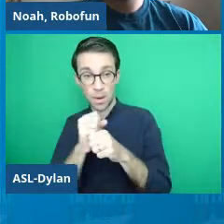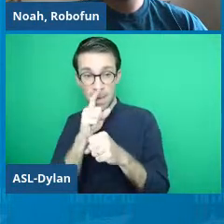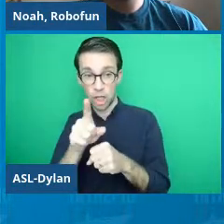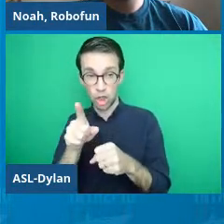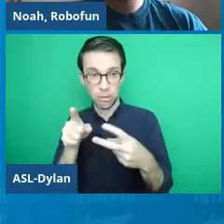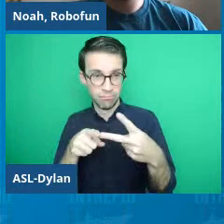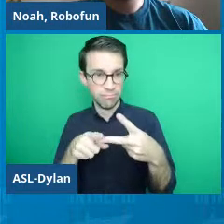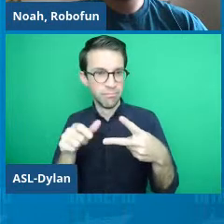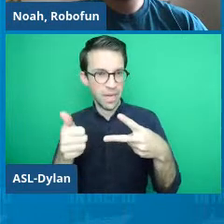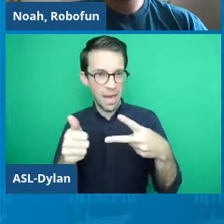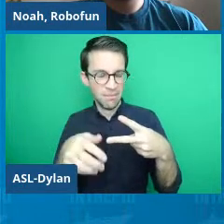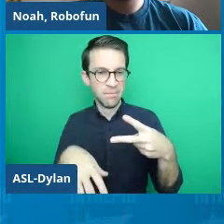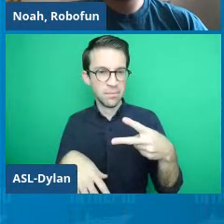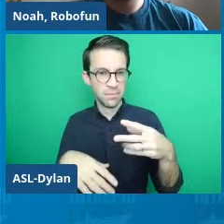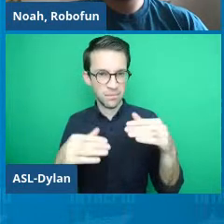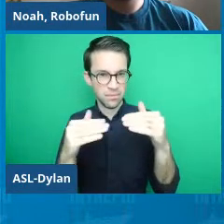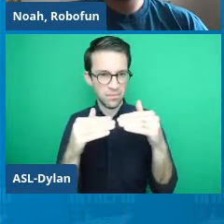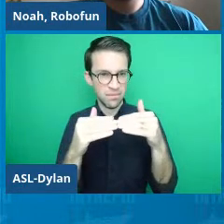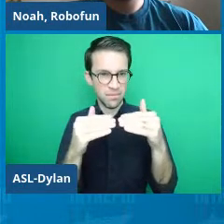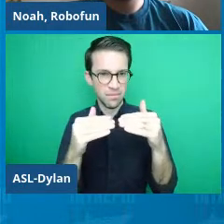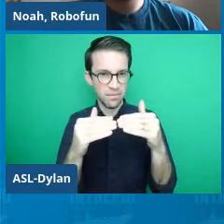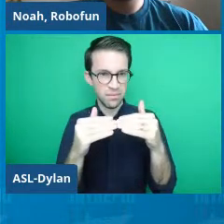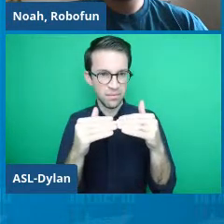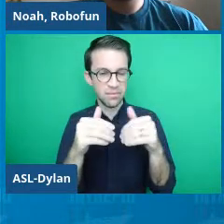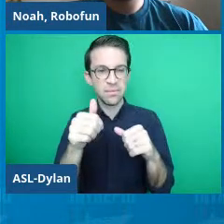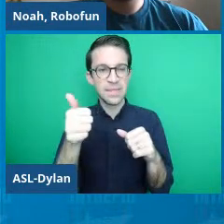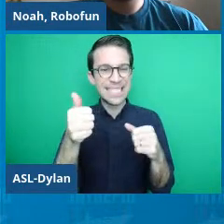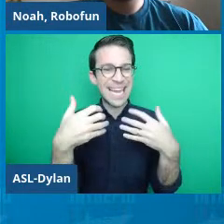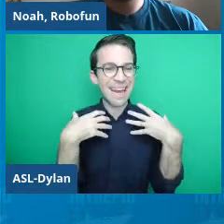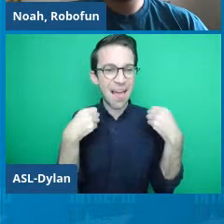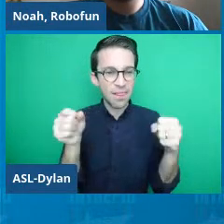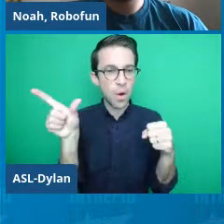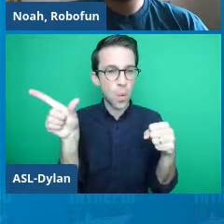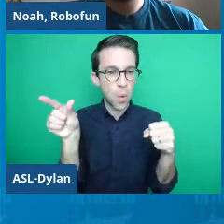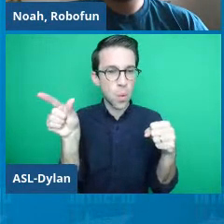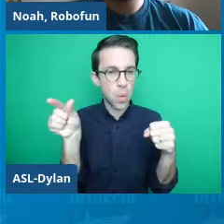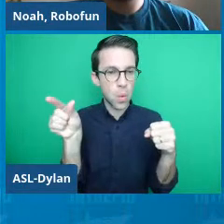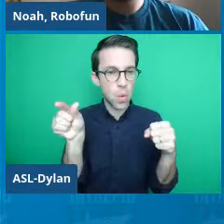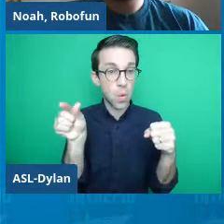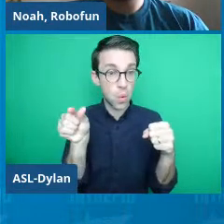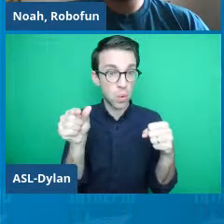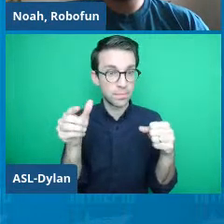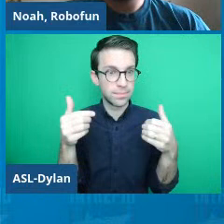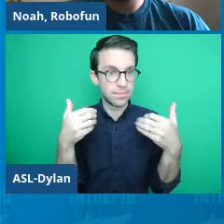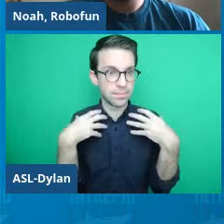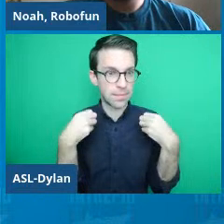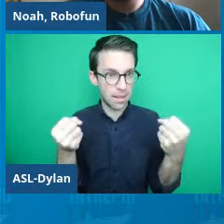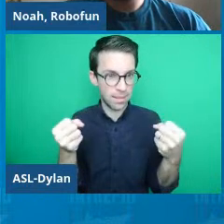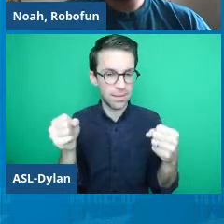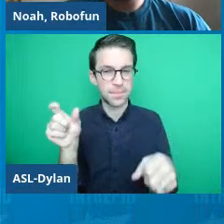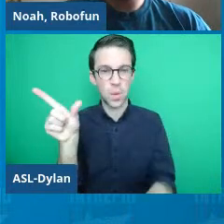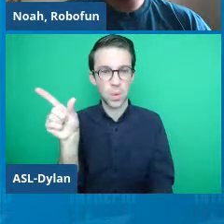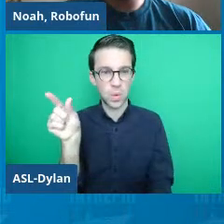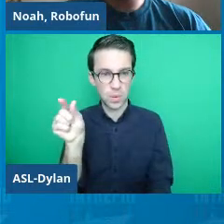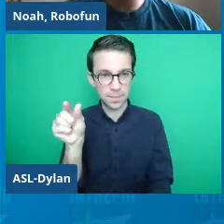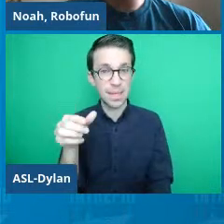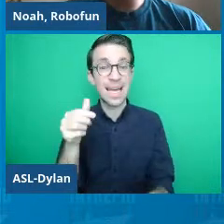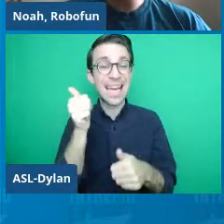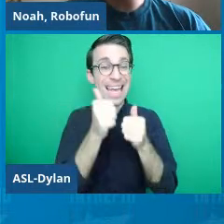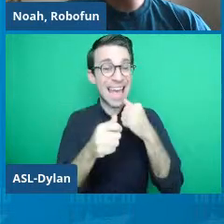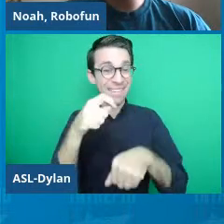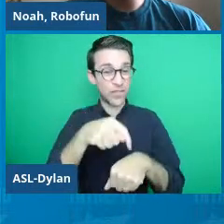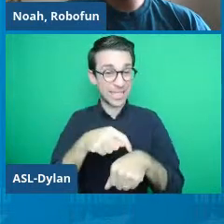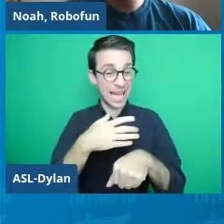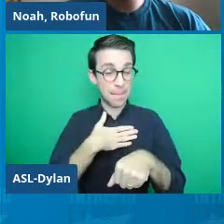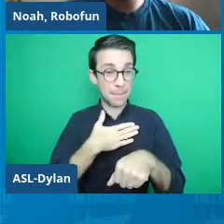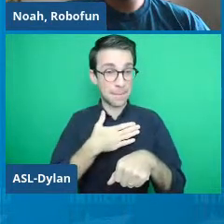10 points. I mean, excuse me, not points, 10 health points, right? And then every time my laser hits him, he's going to lose